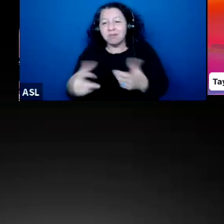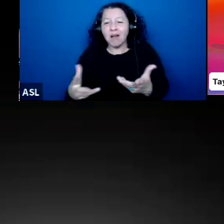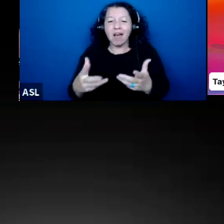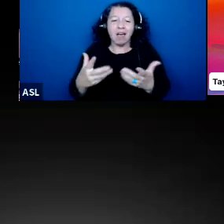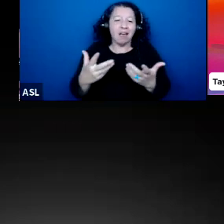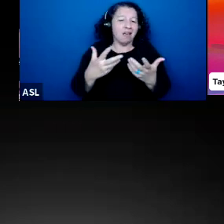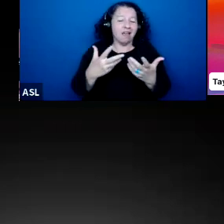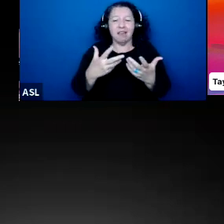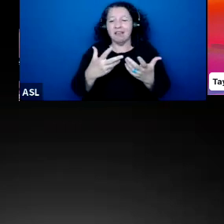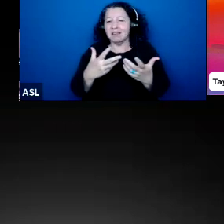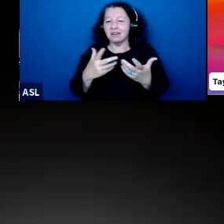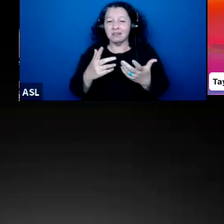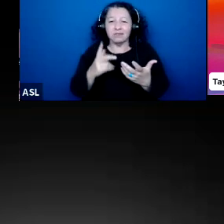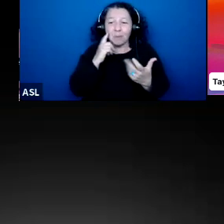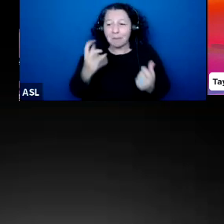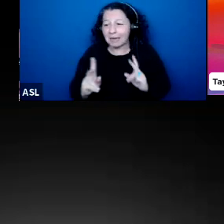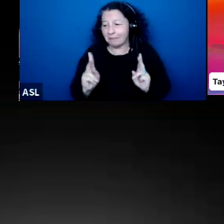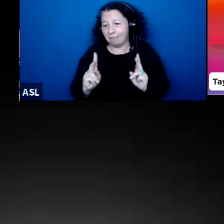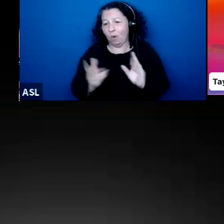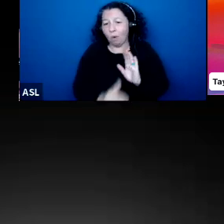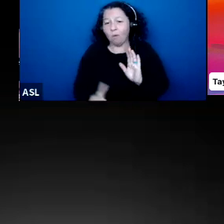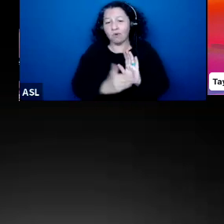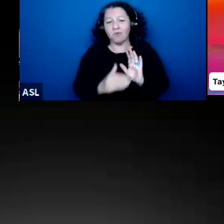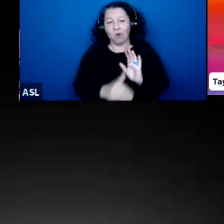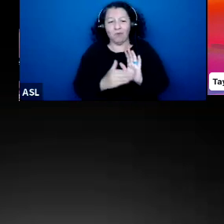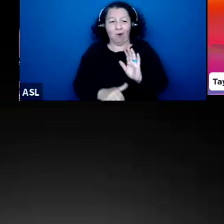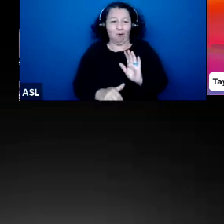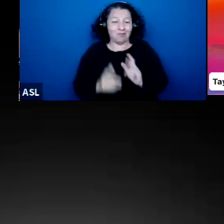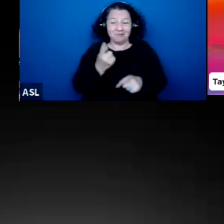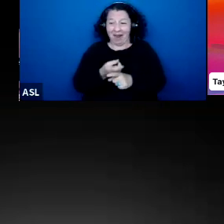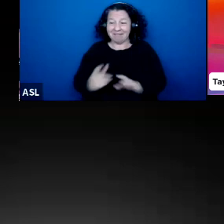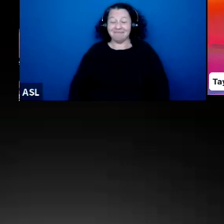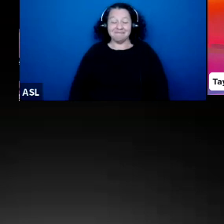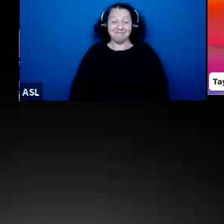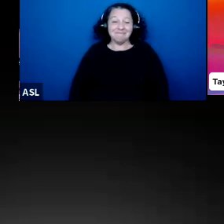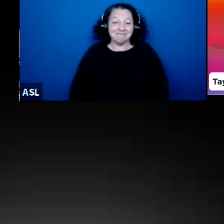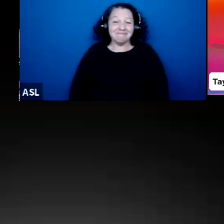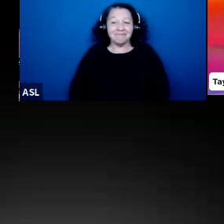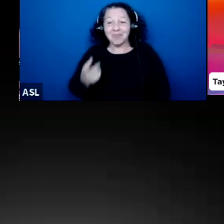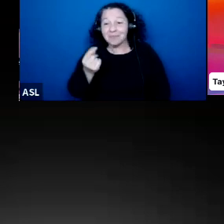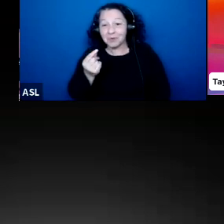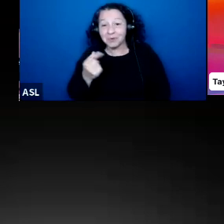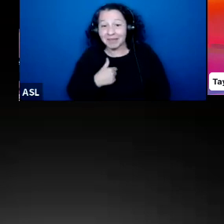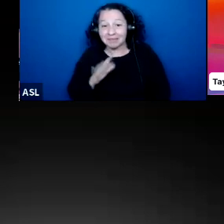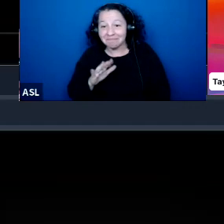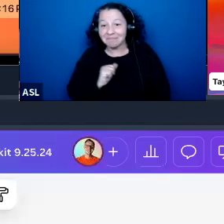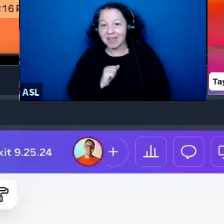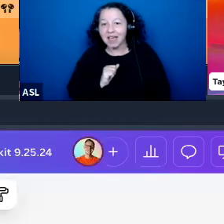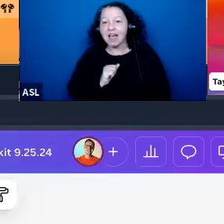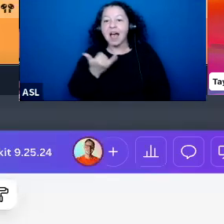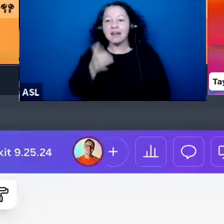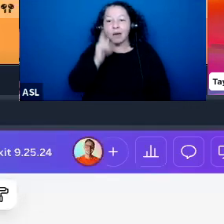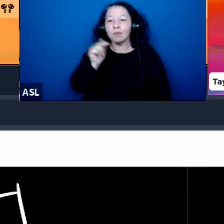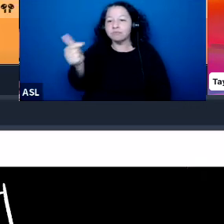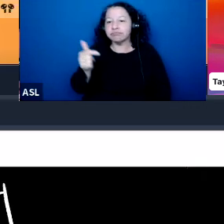give time and time again, right? So I am going